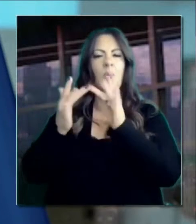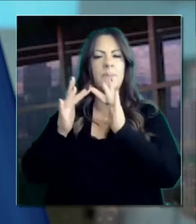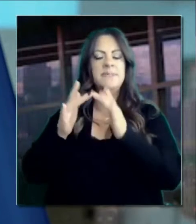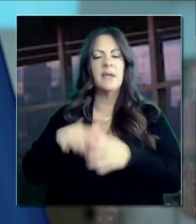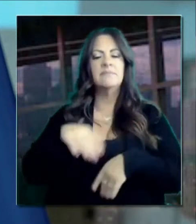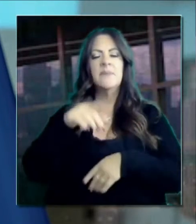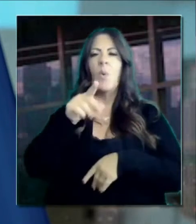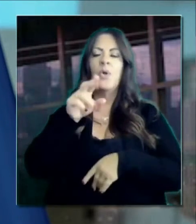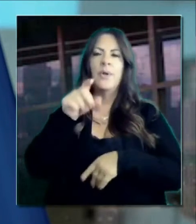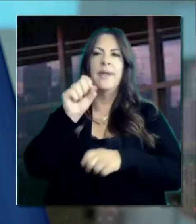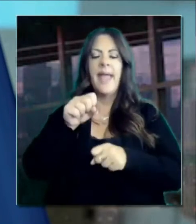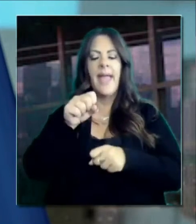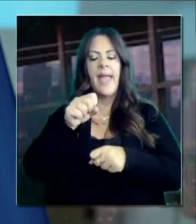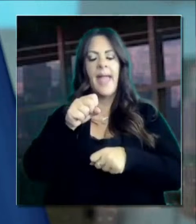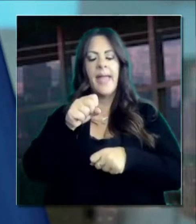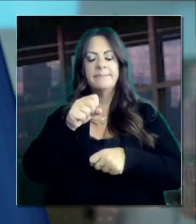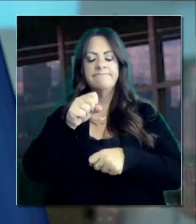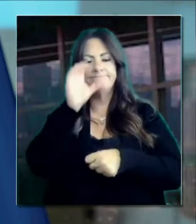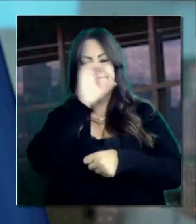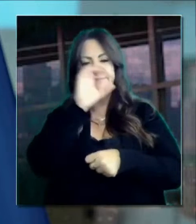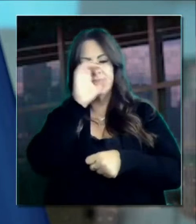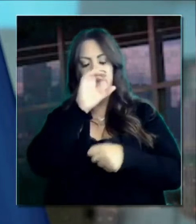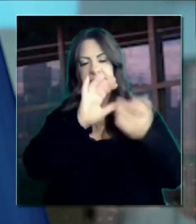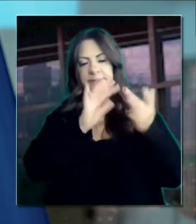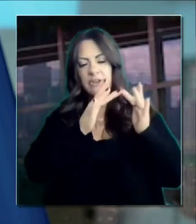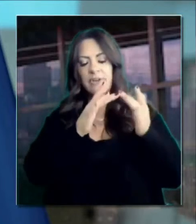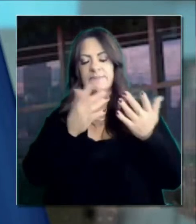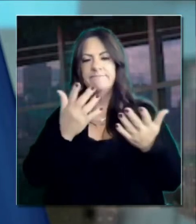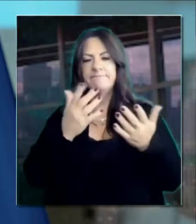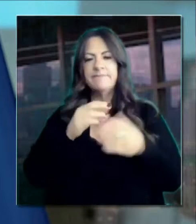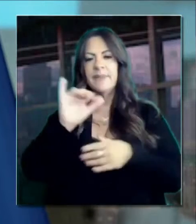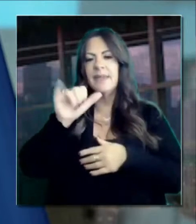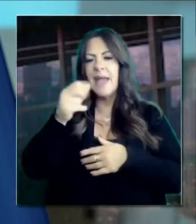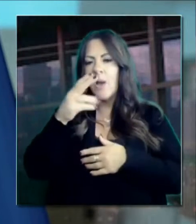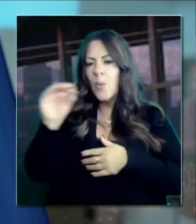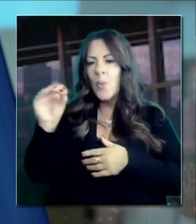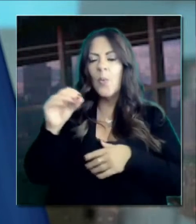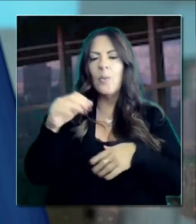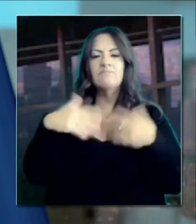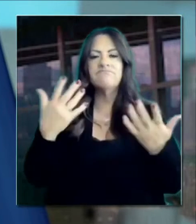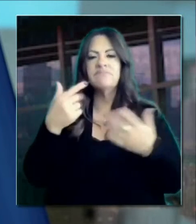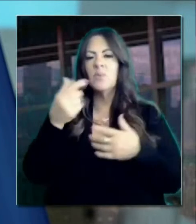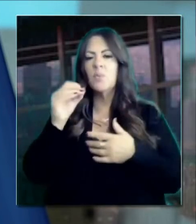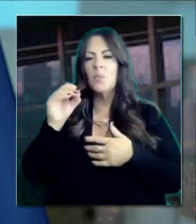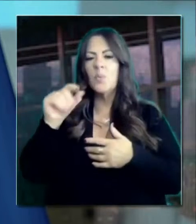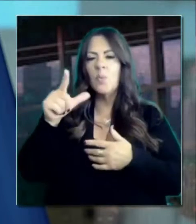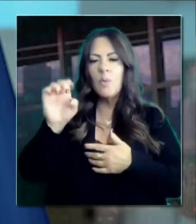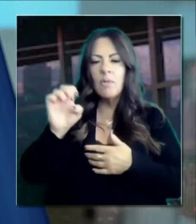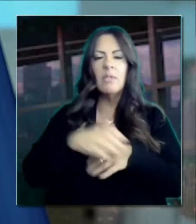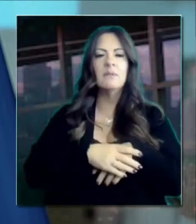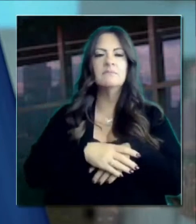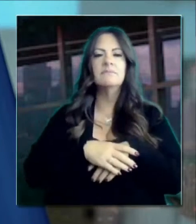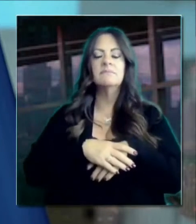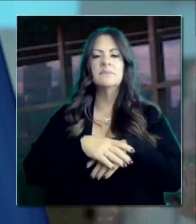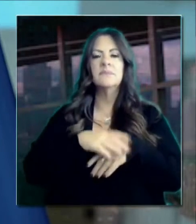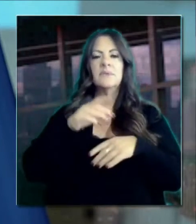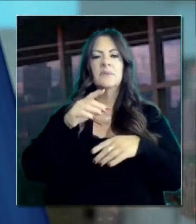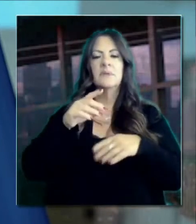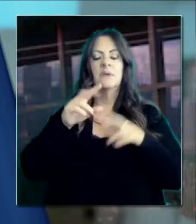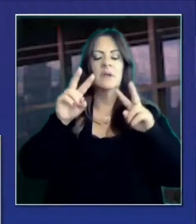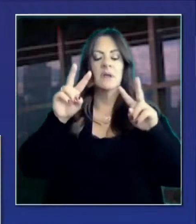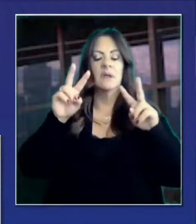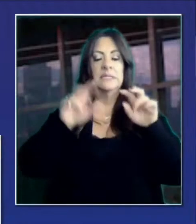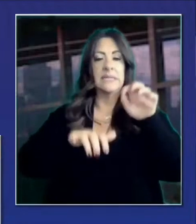Google, forgive me, Bing, whatever your Yahoo, if you look up, go online to My Turn,